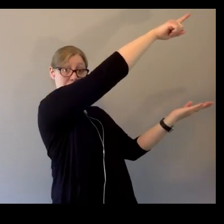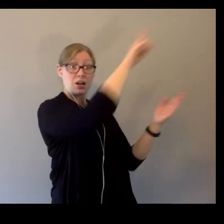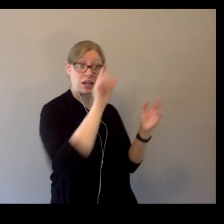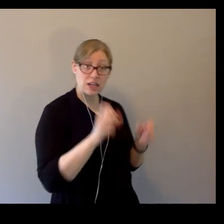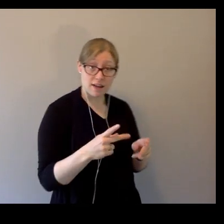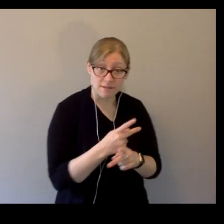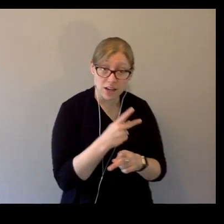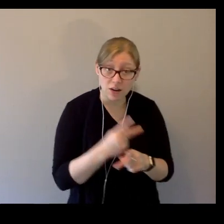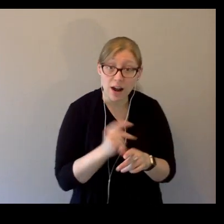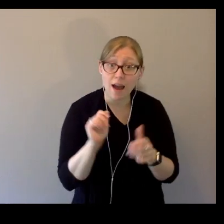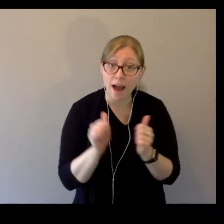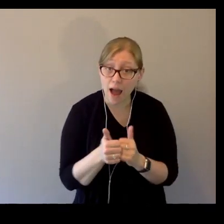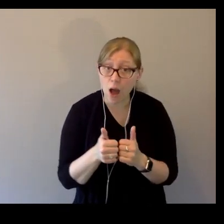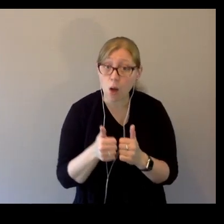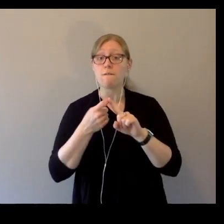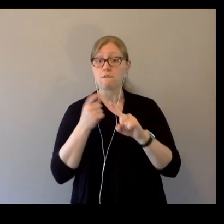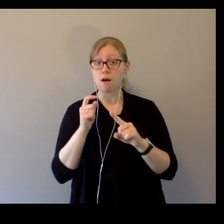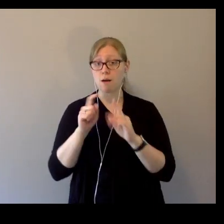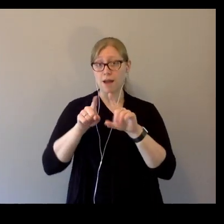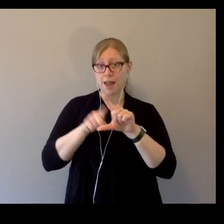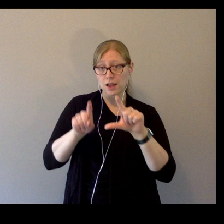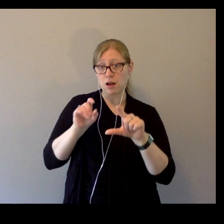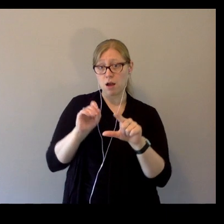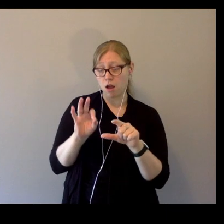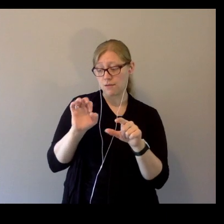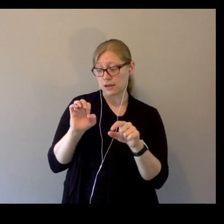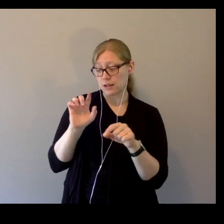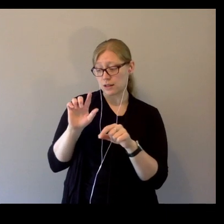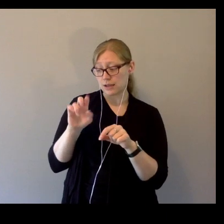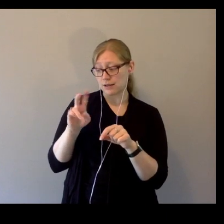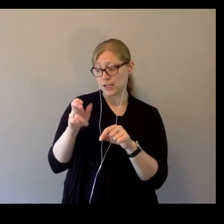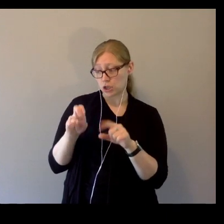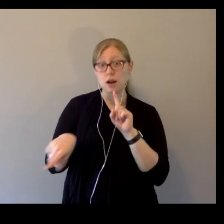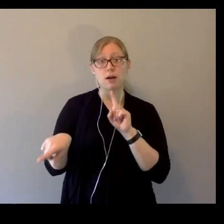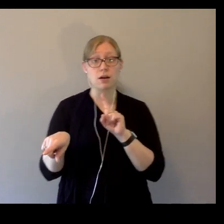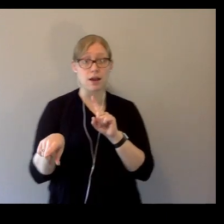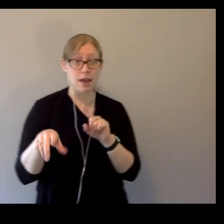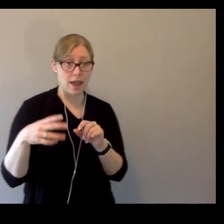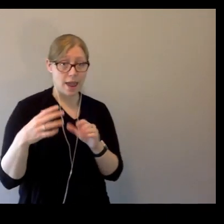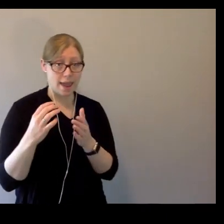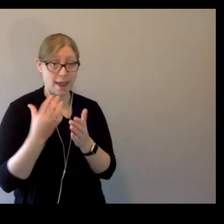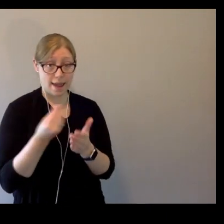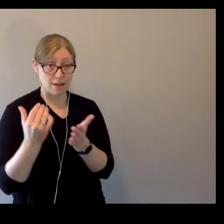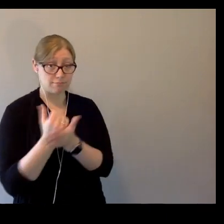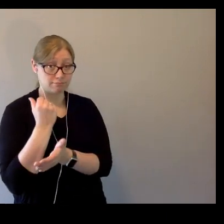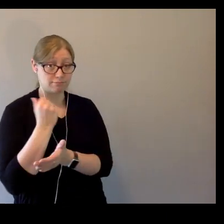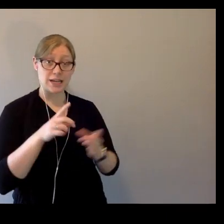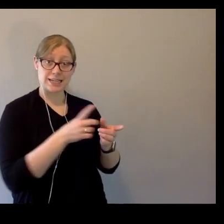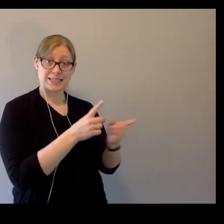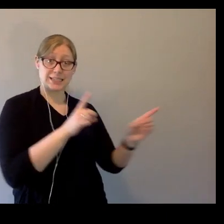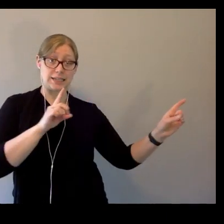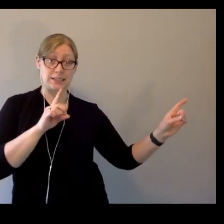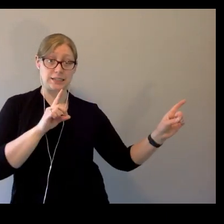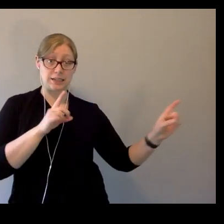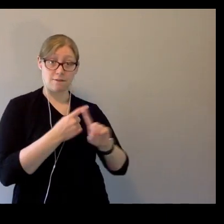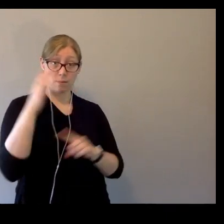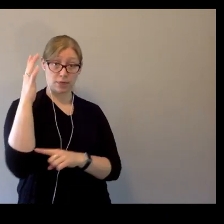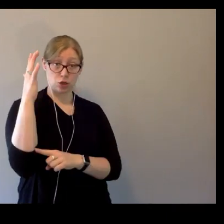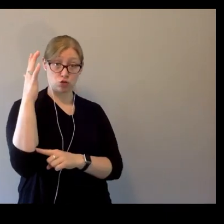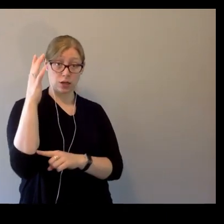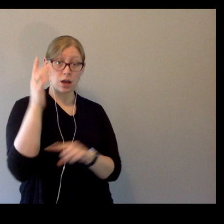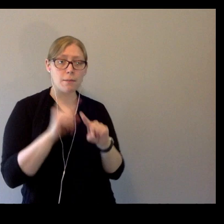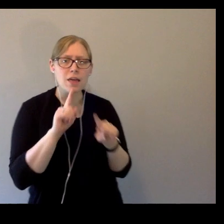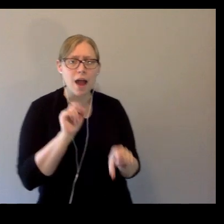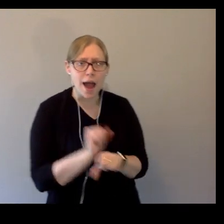this angle of elevation and this distance he is from the tree. Now, when the actual question, though, is